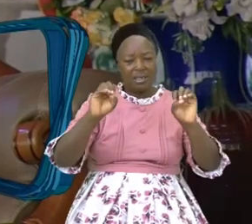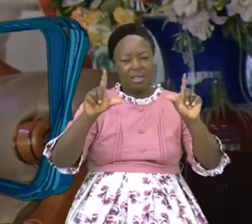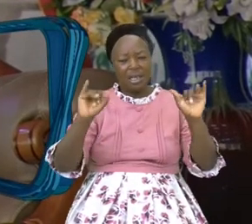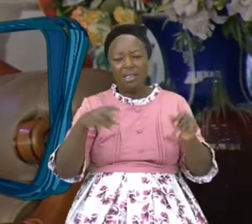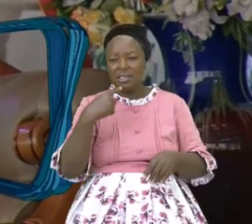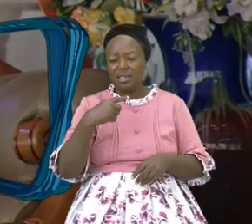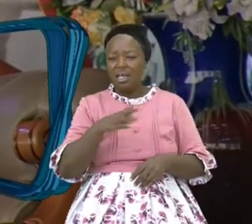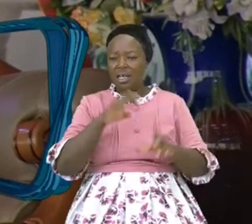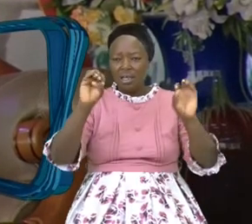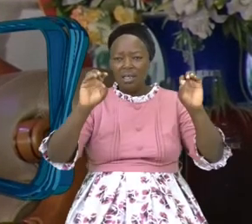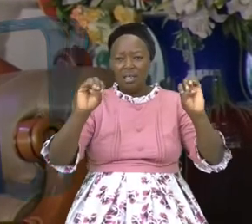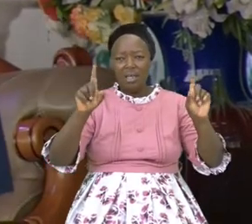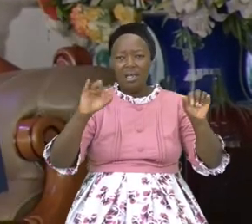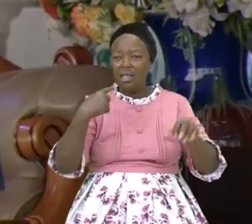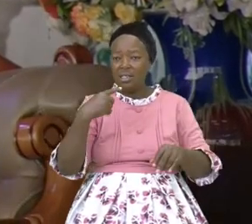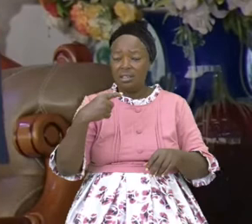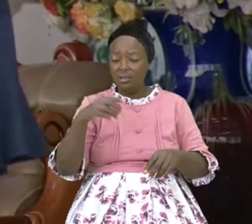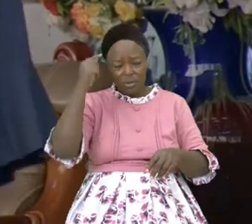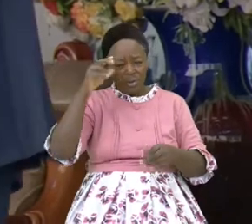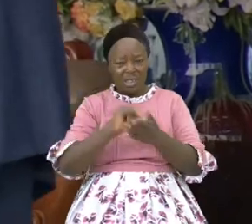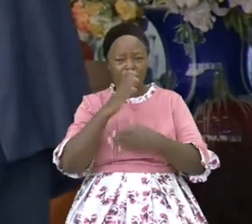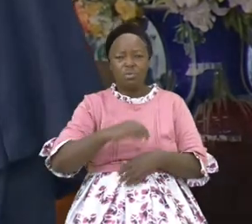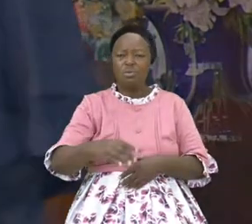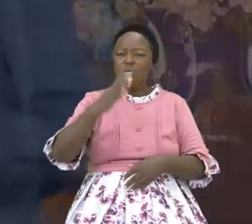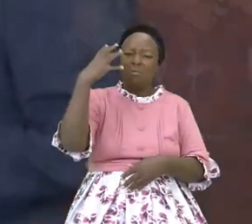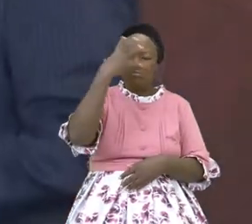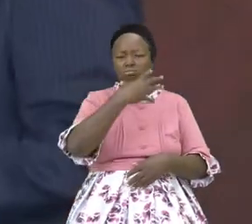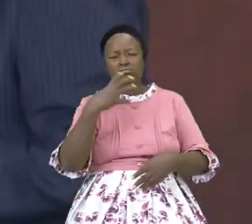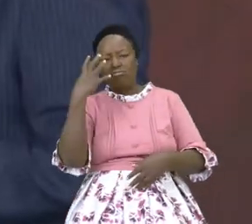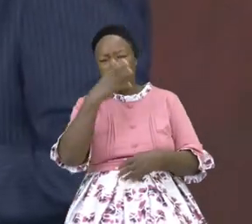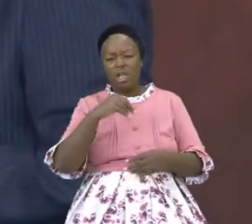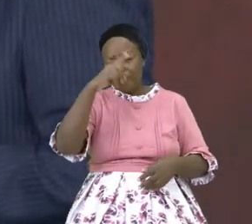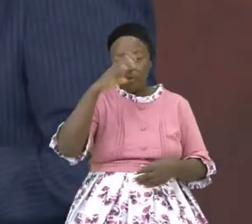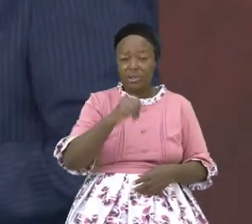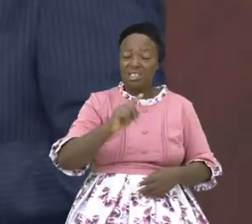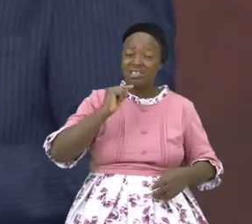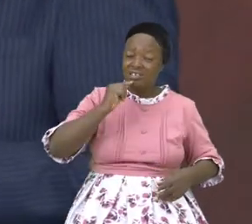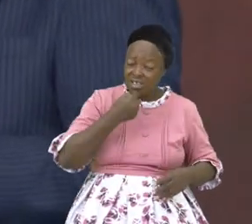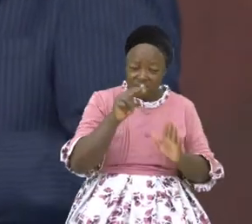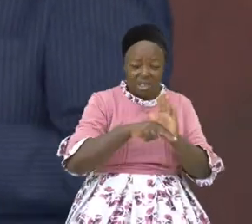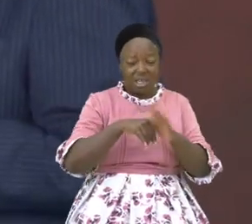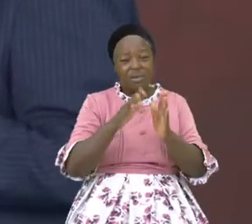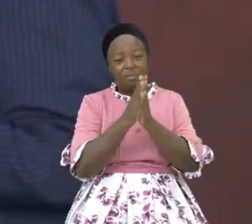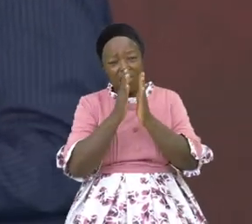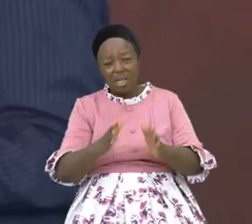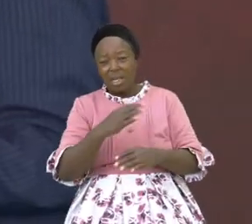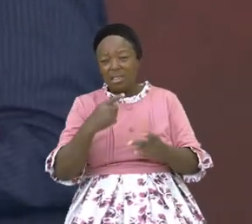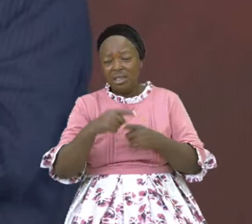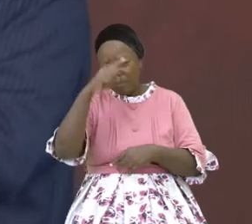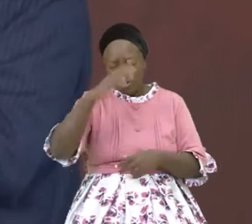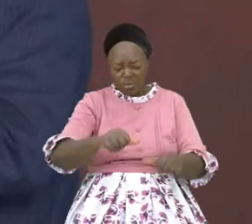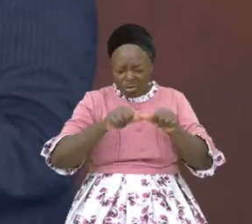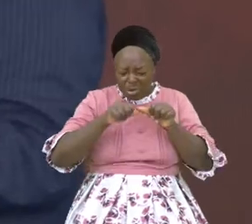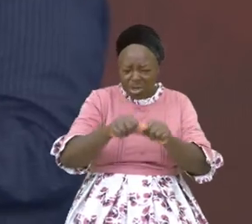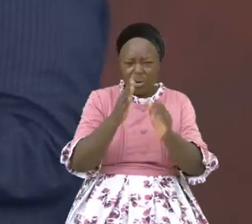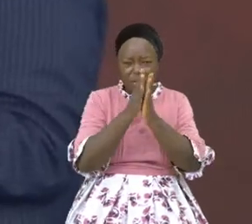Eli thought the woman was strong because of the fervency in prayer, because of the importunity in